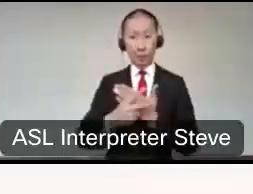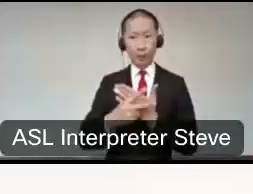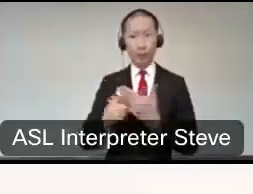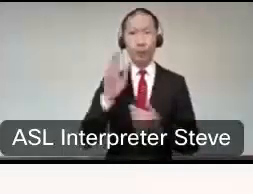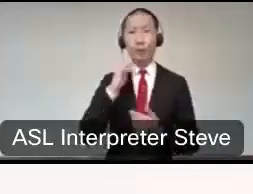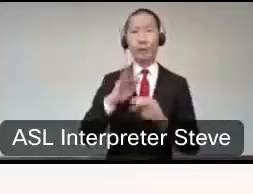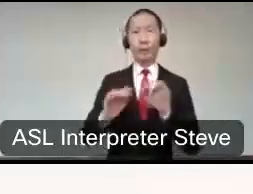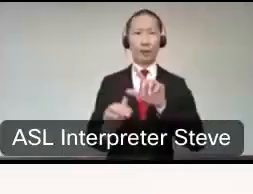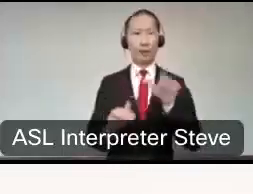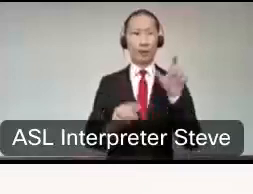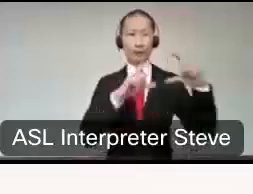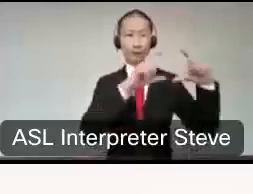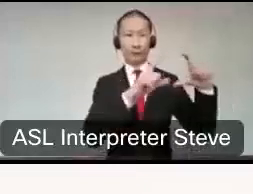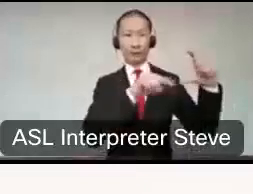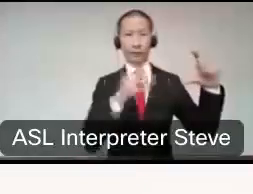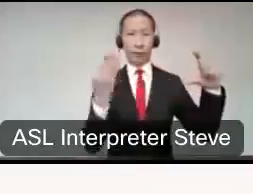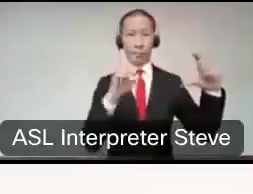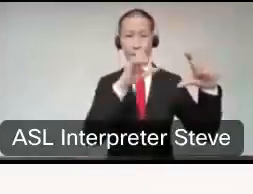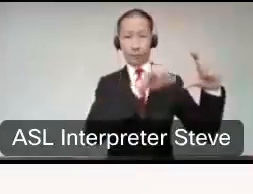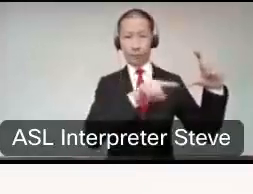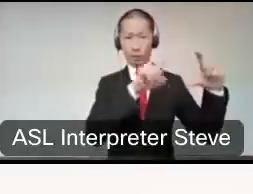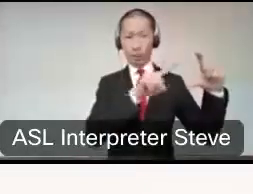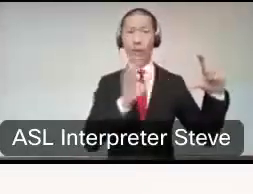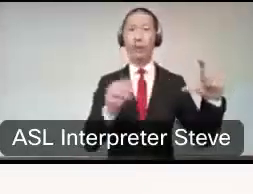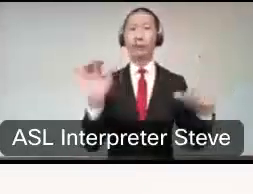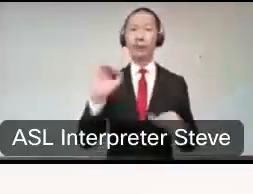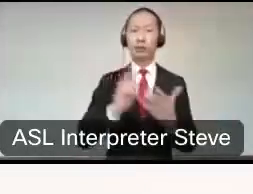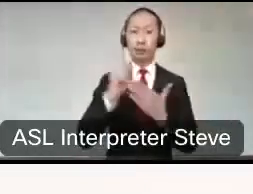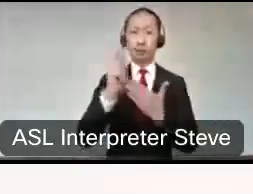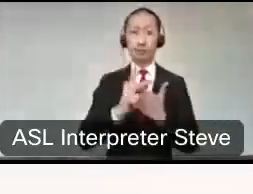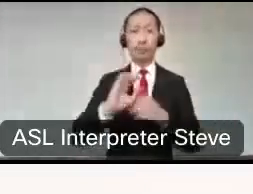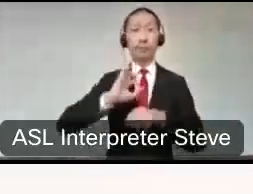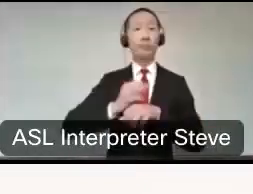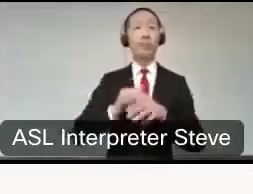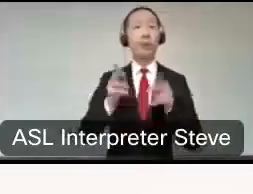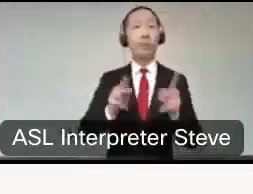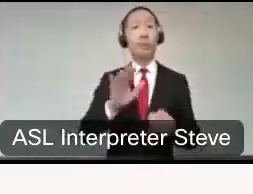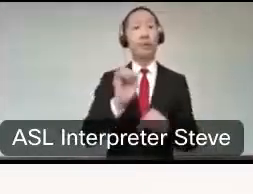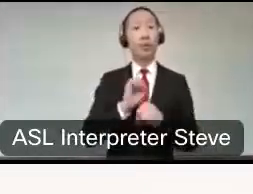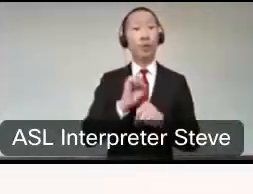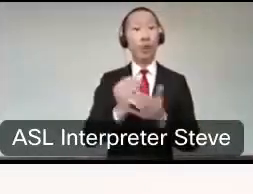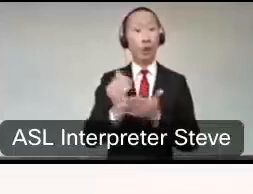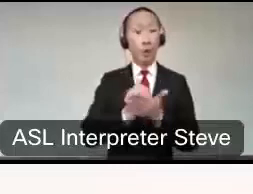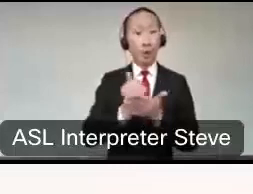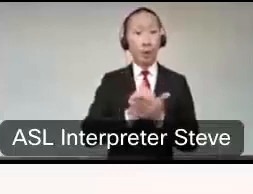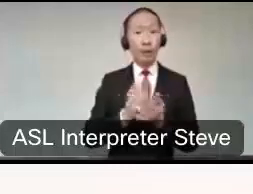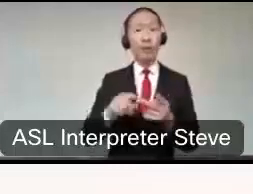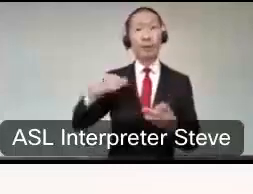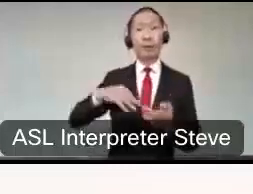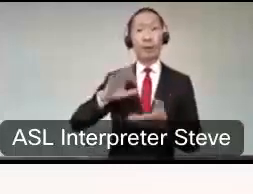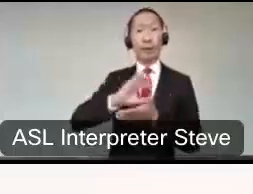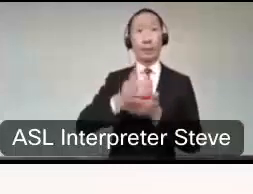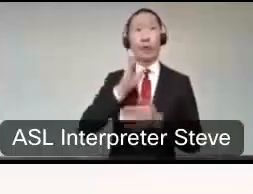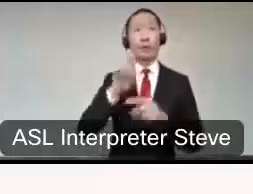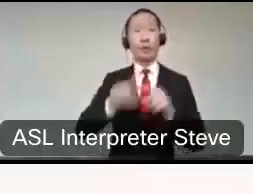on the left-hand circle in blue. And that's an insurance program based on an individual's working earnings. And the benefit amount will